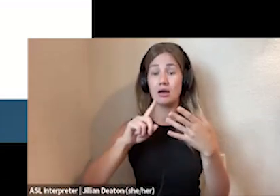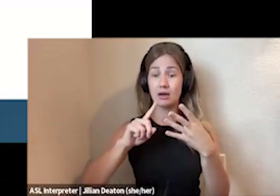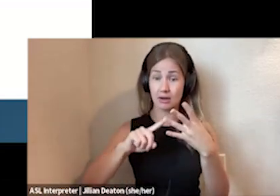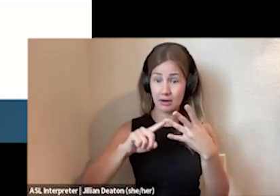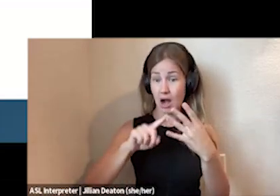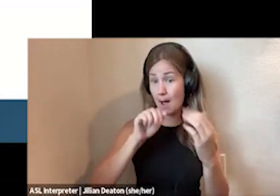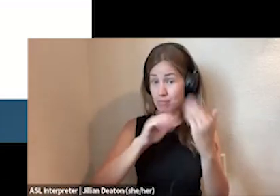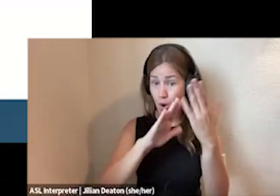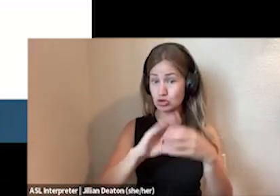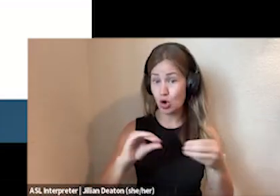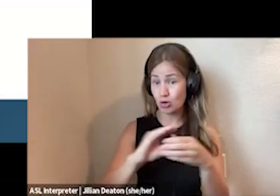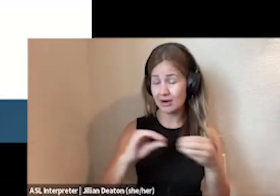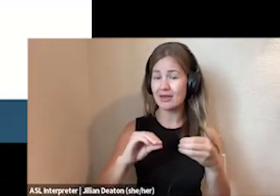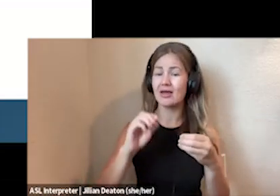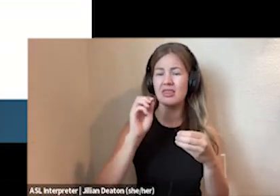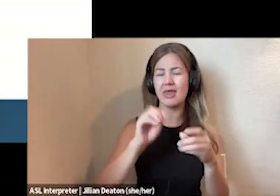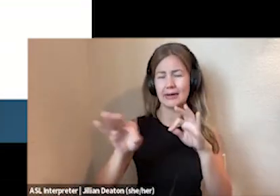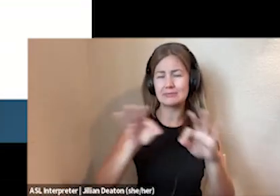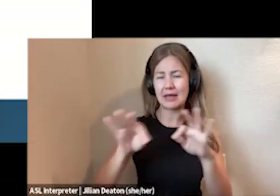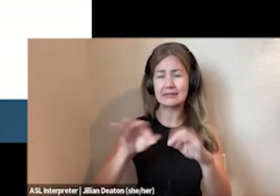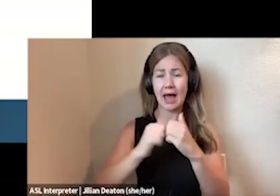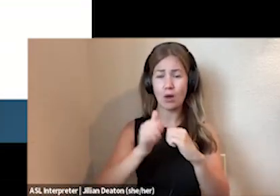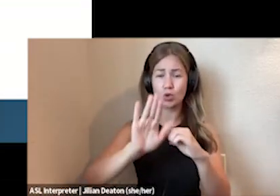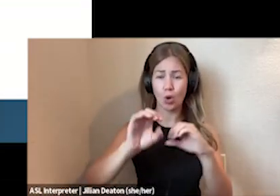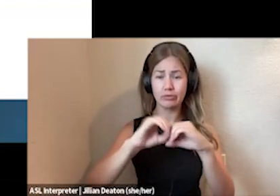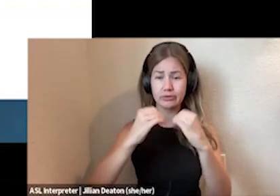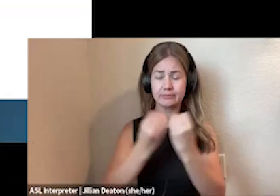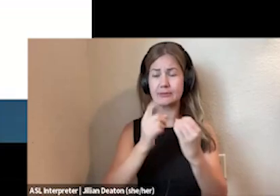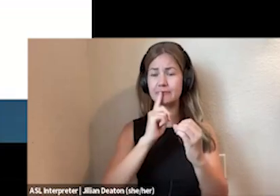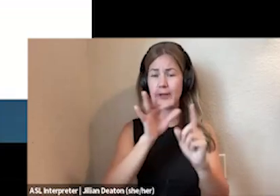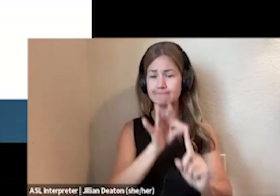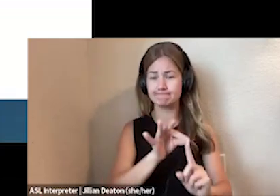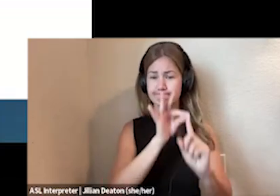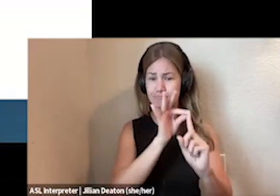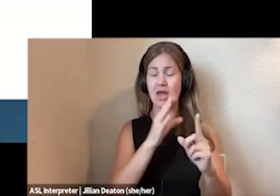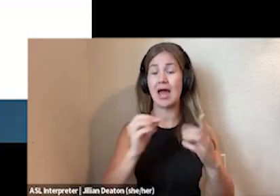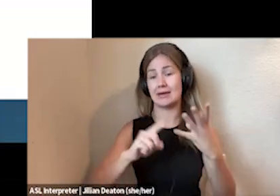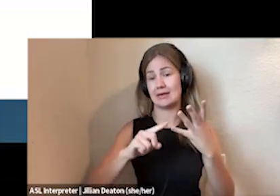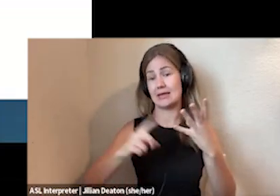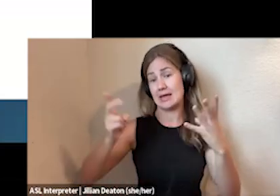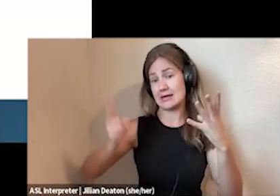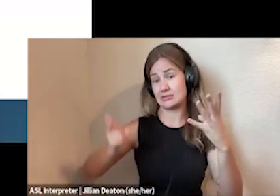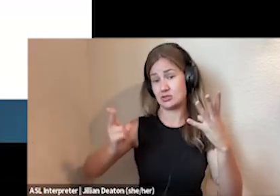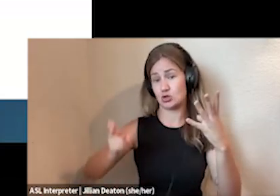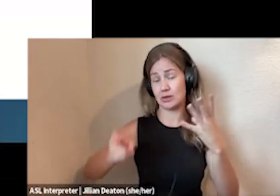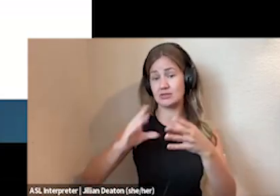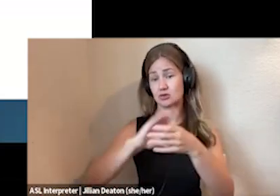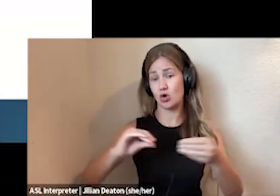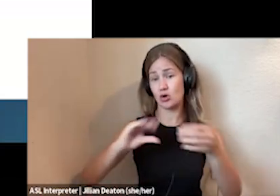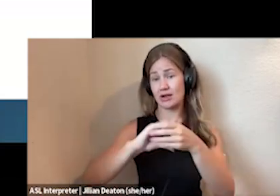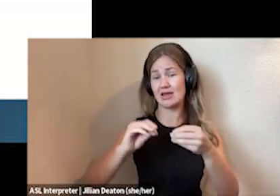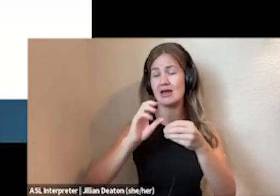is distinctive about how your particular organization works. And a history story demonstrates your